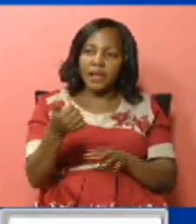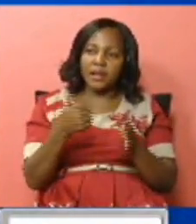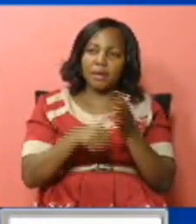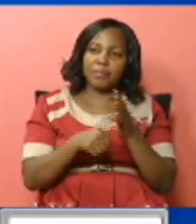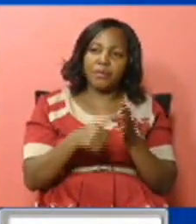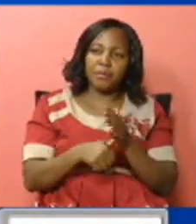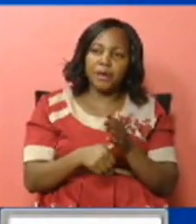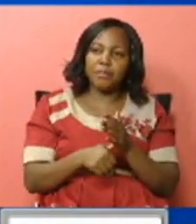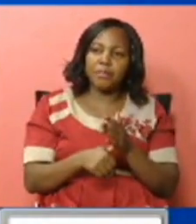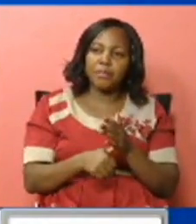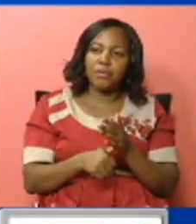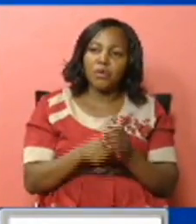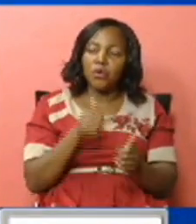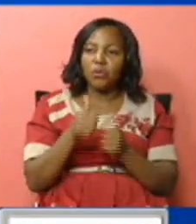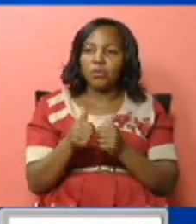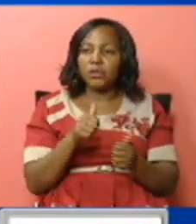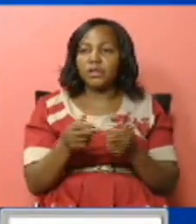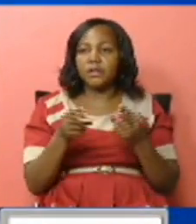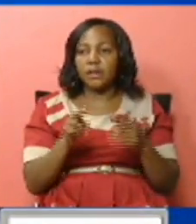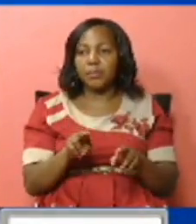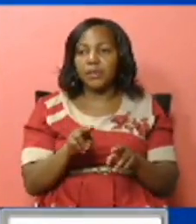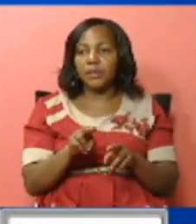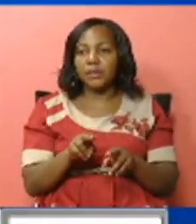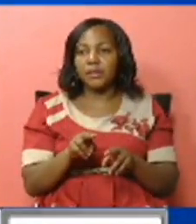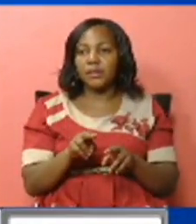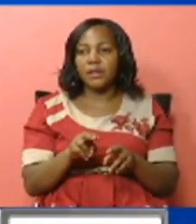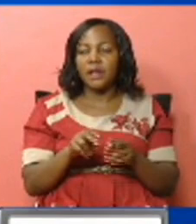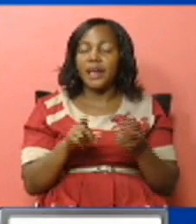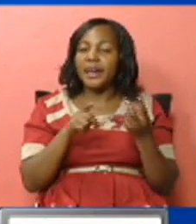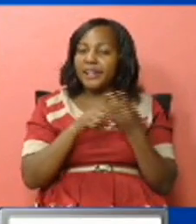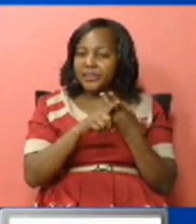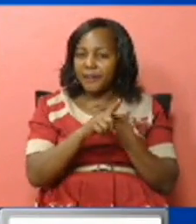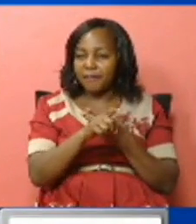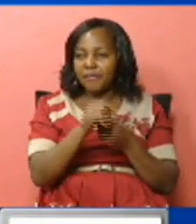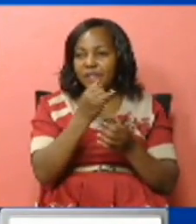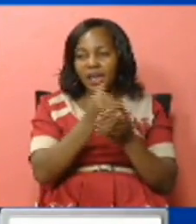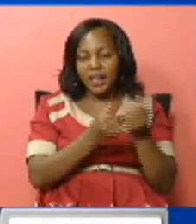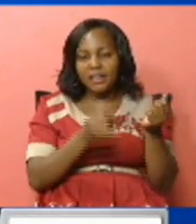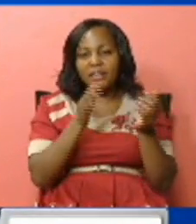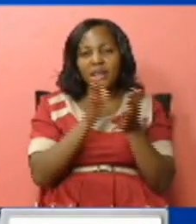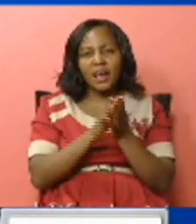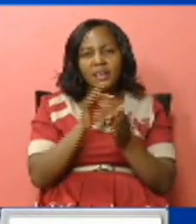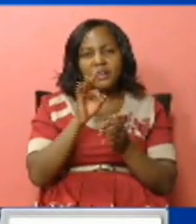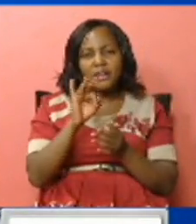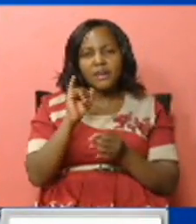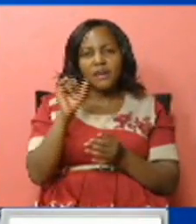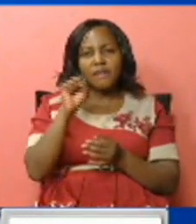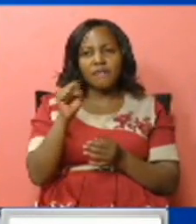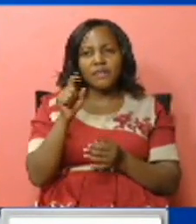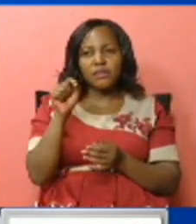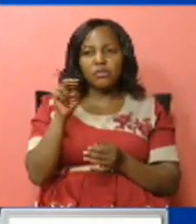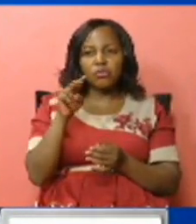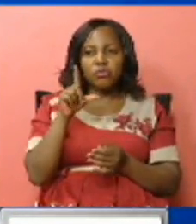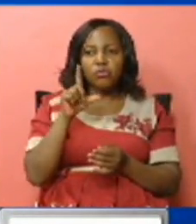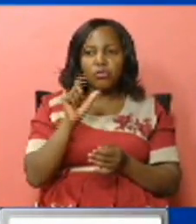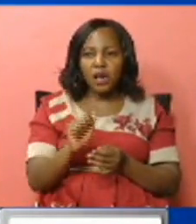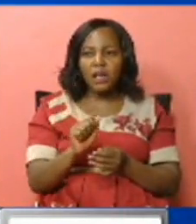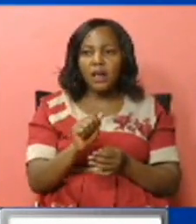that's been really core to the women is the HIV/AIDS and then fistula as one of